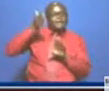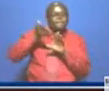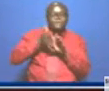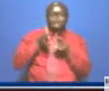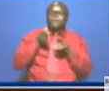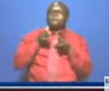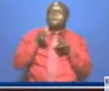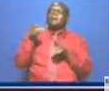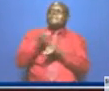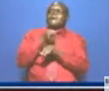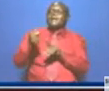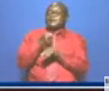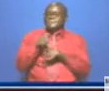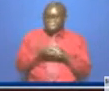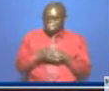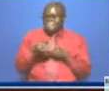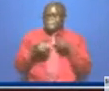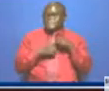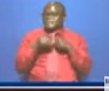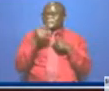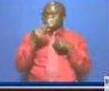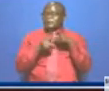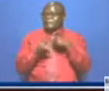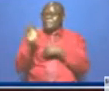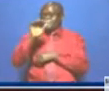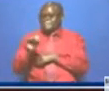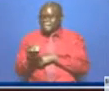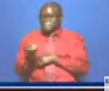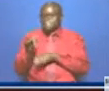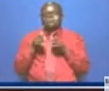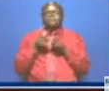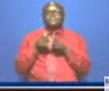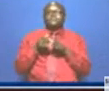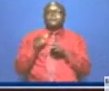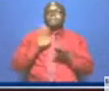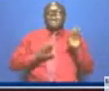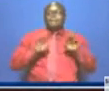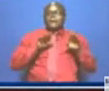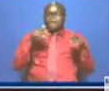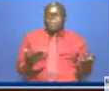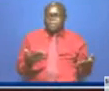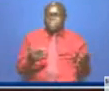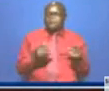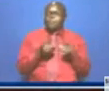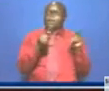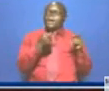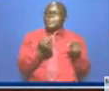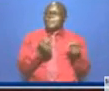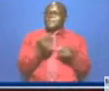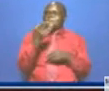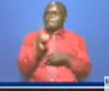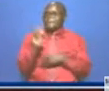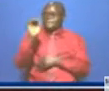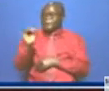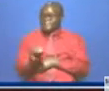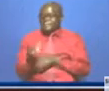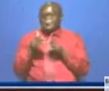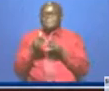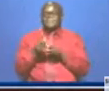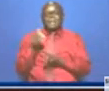parliament. 67% are subjected to sexist behavior or remarks. 40% have been sexually